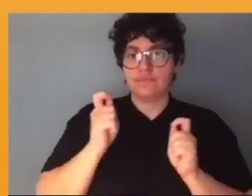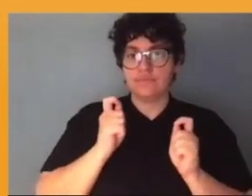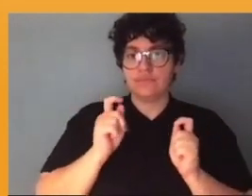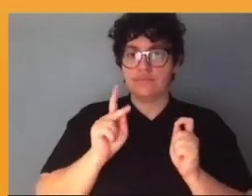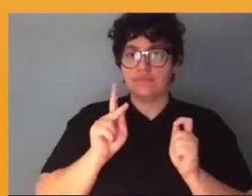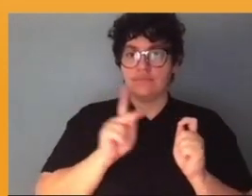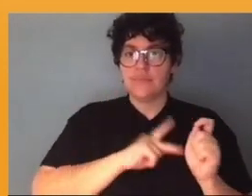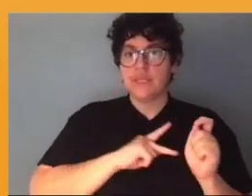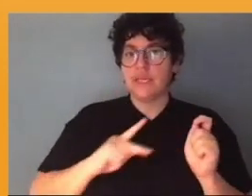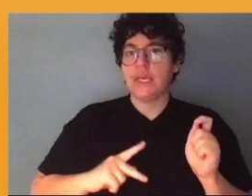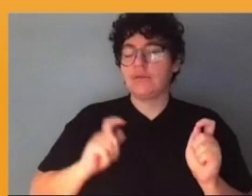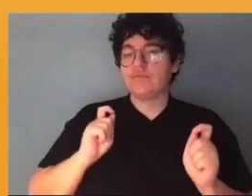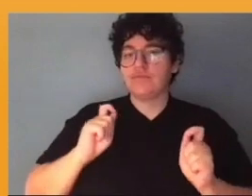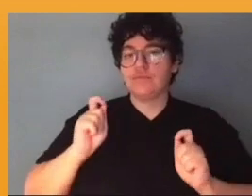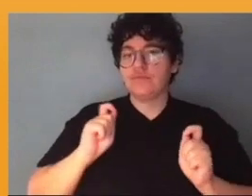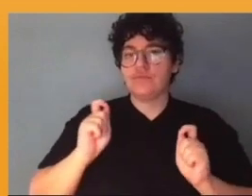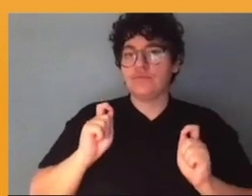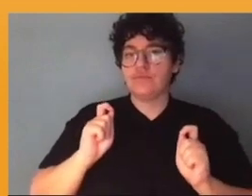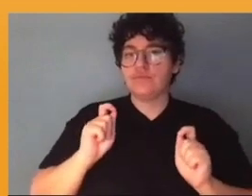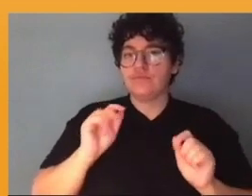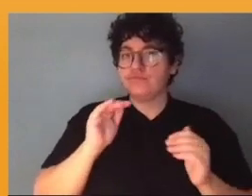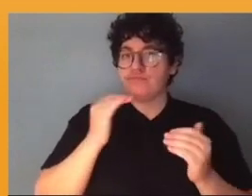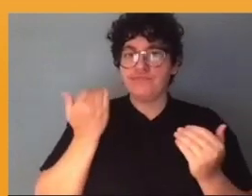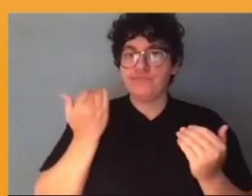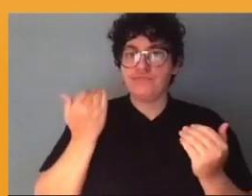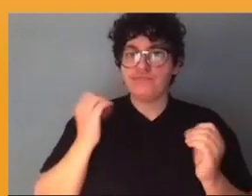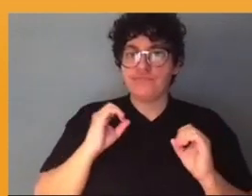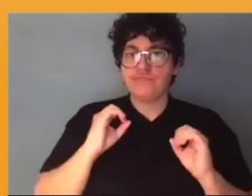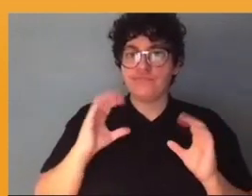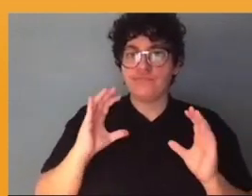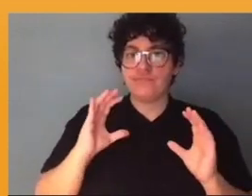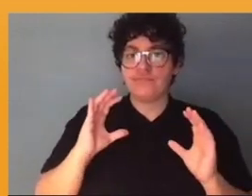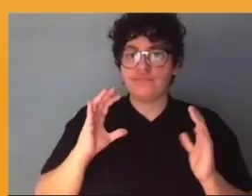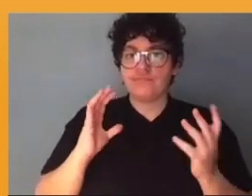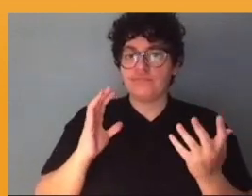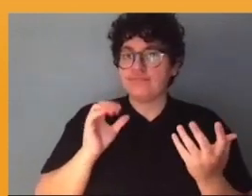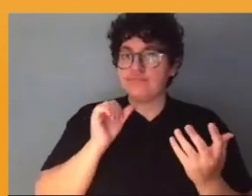stagnation. So you would make your face very still,